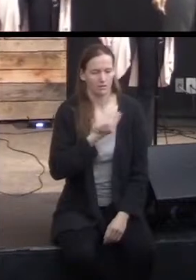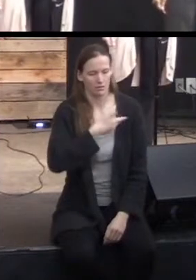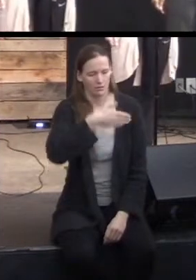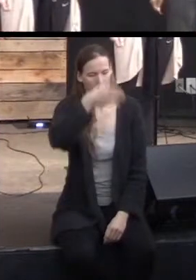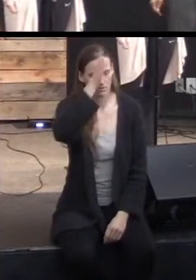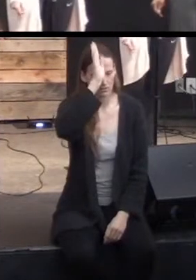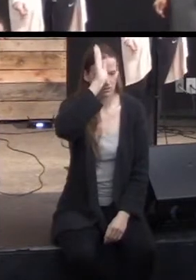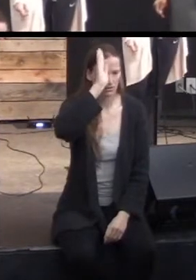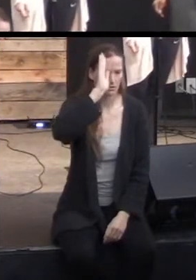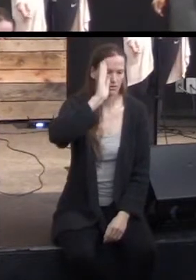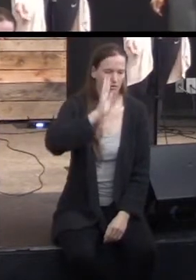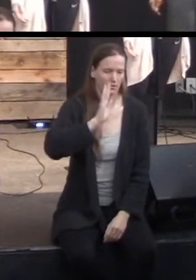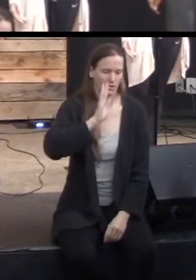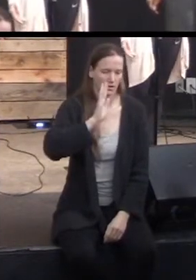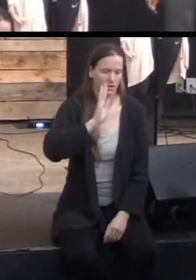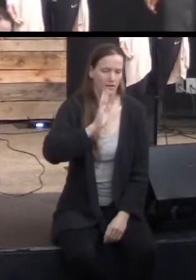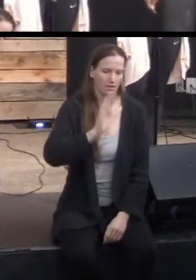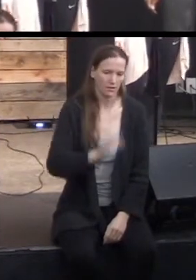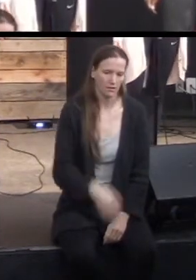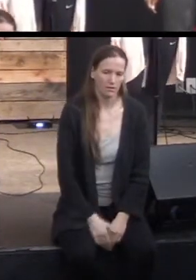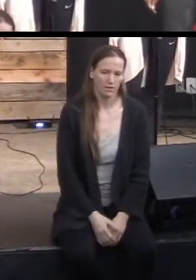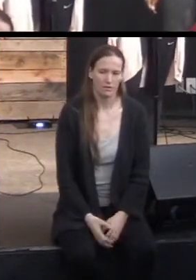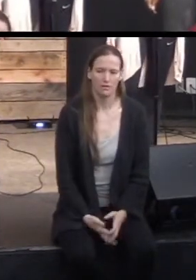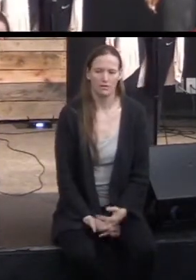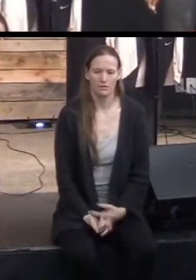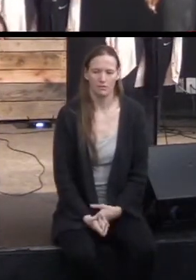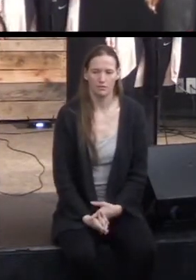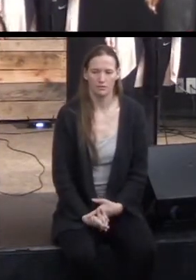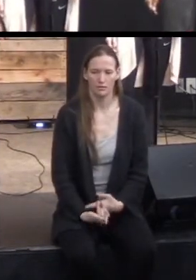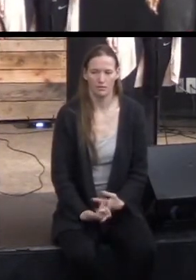great is our